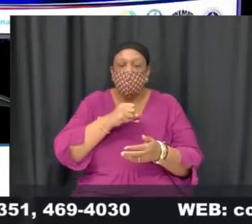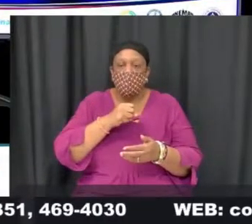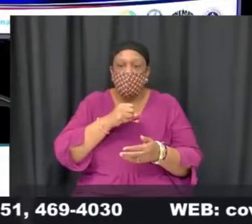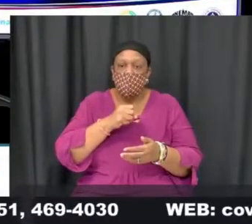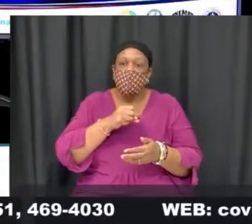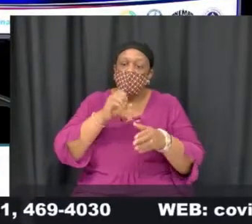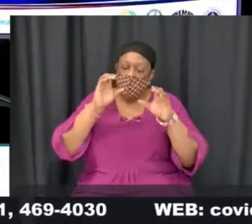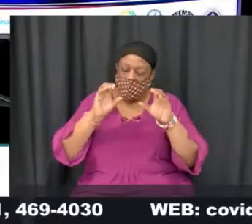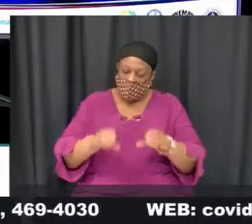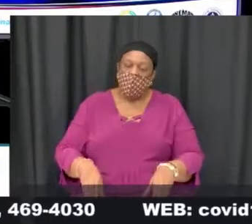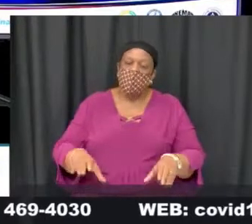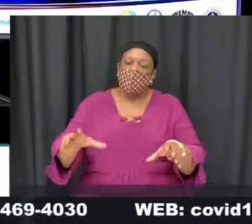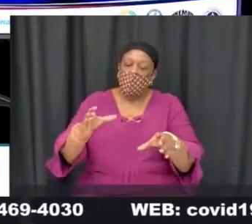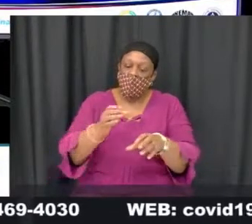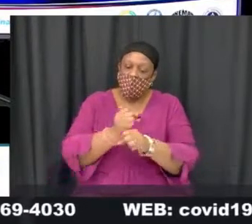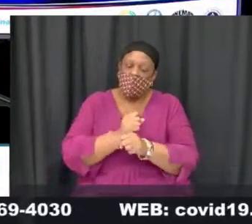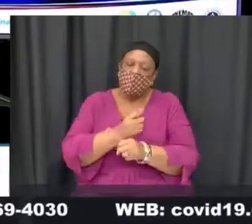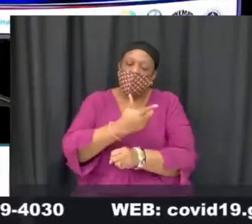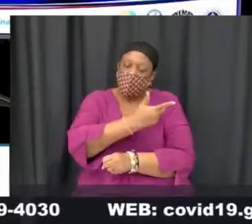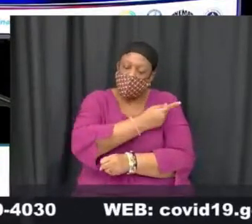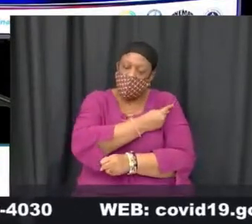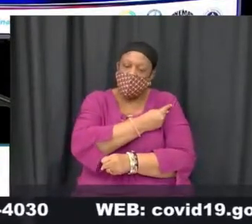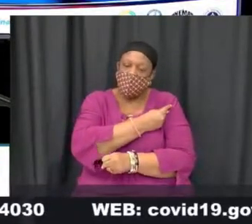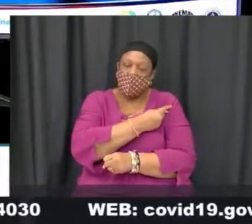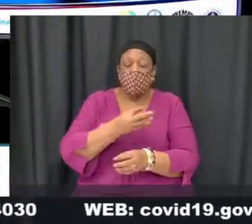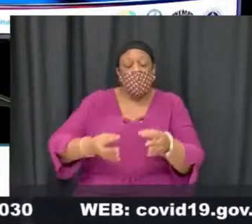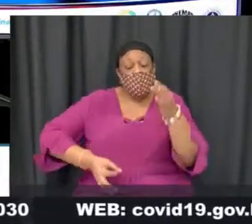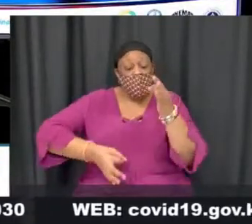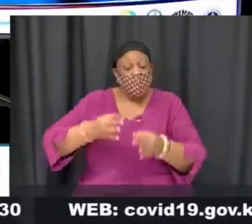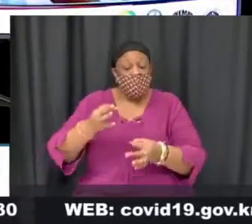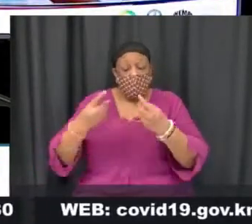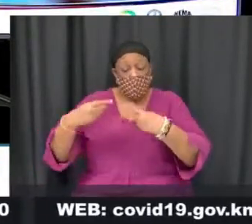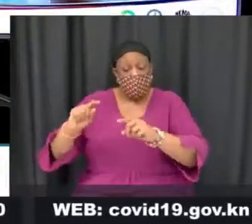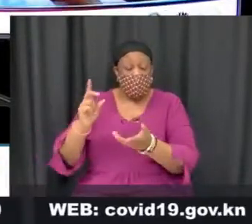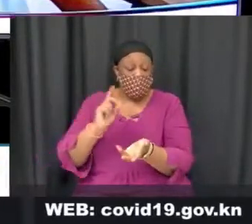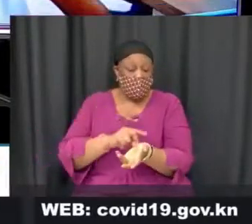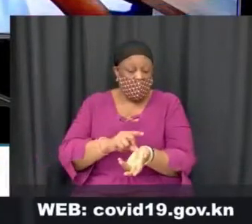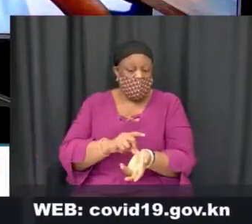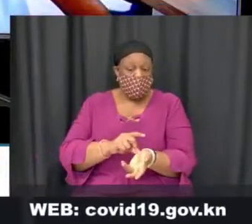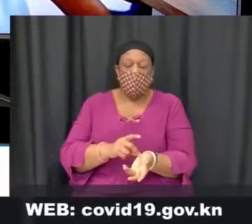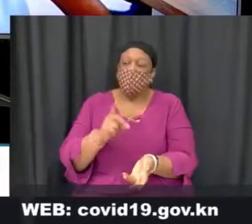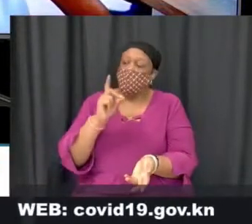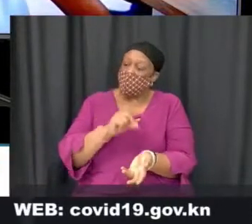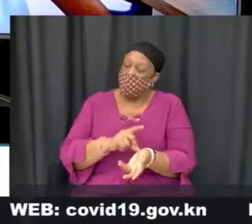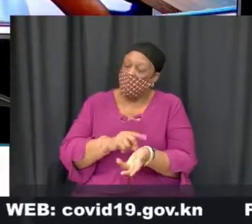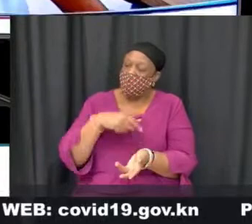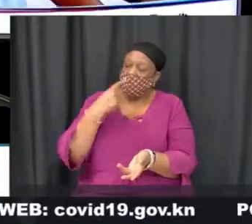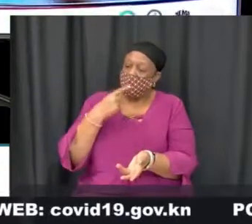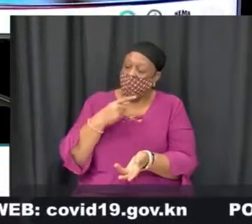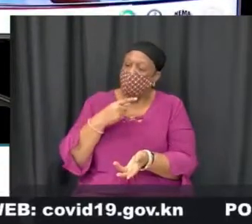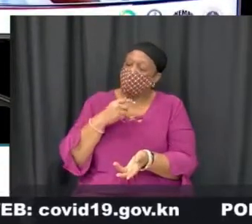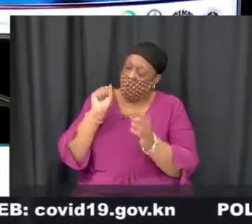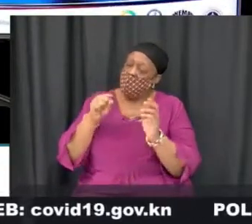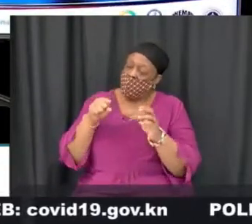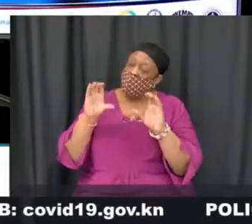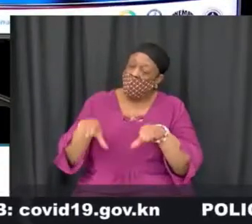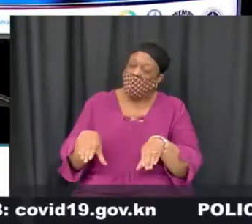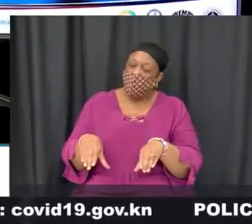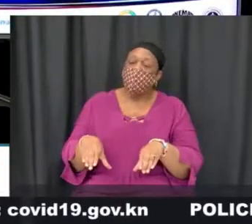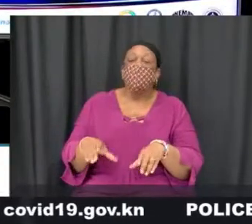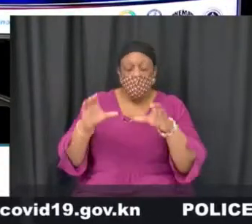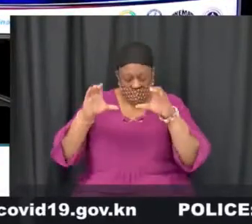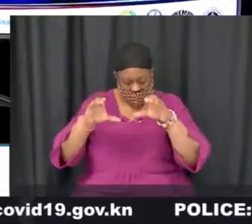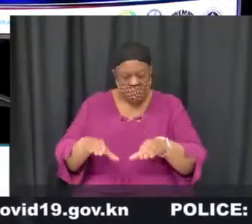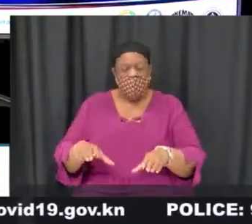These persons will be assessed, and if they're deemed physically fit with no significant untoward effects, they